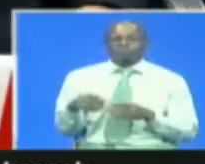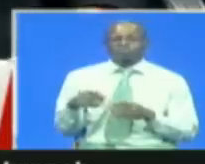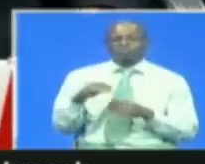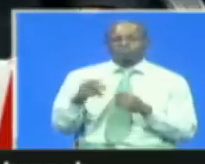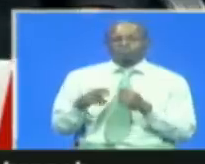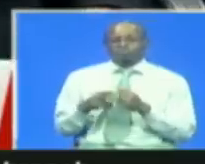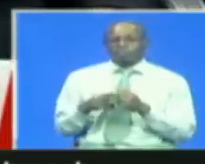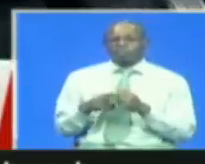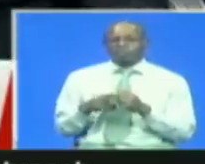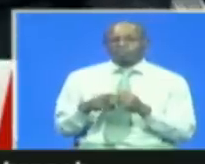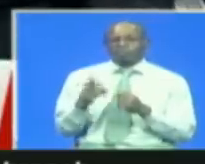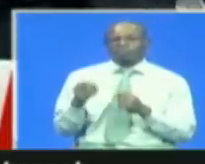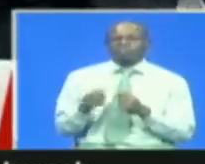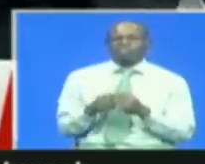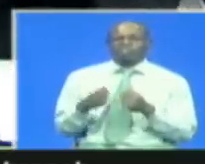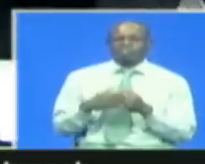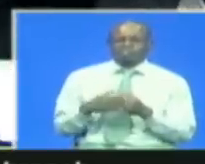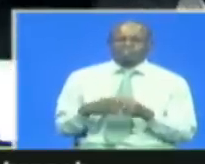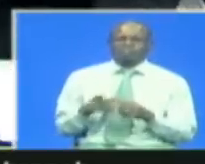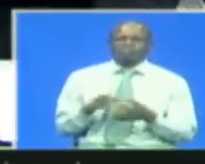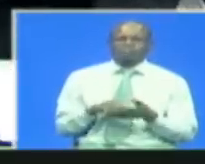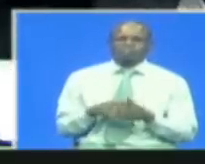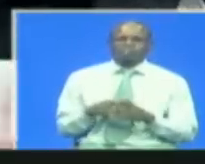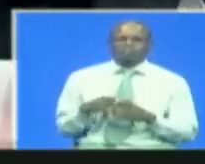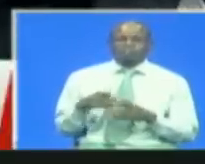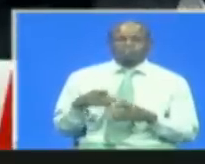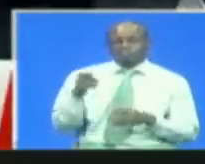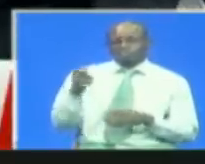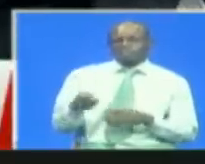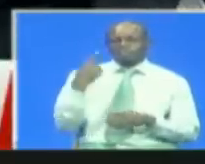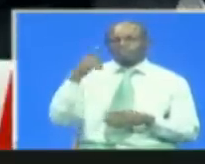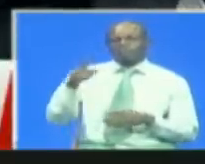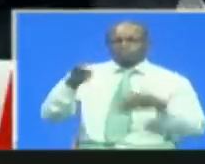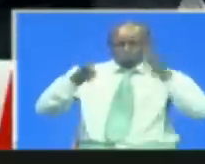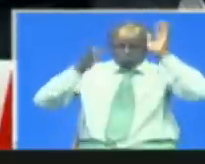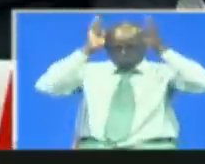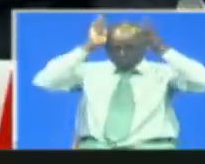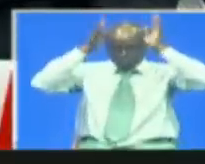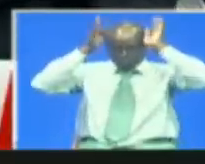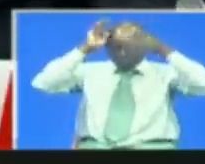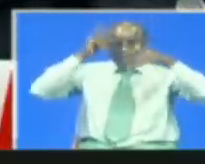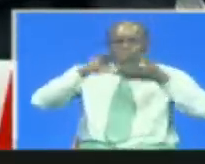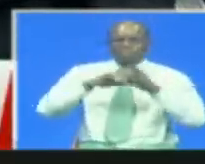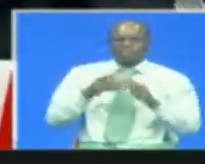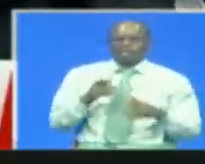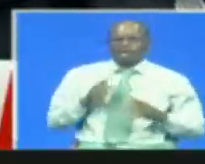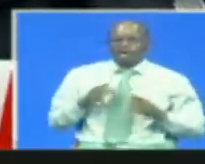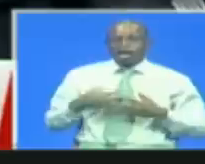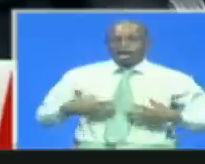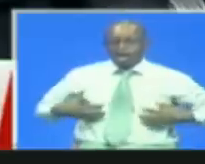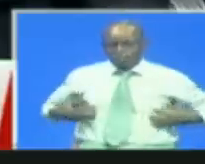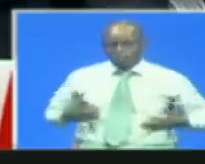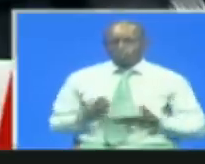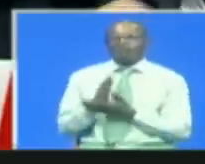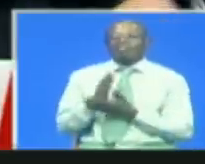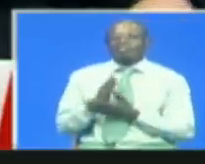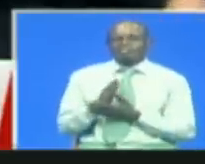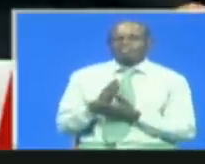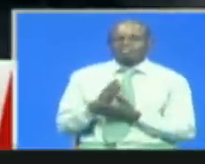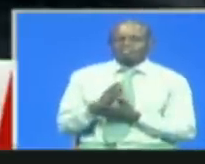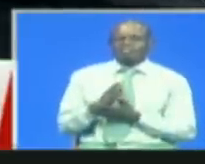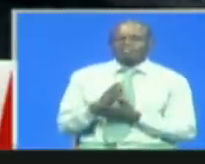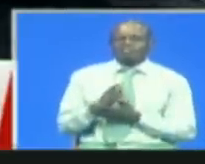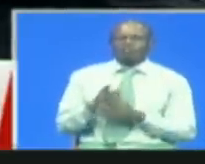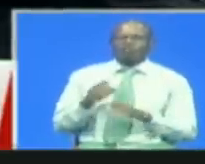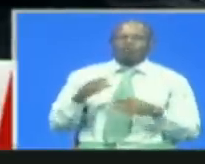8, 2019. And now to justice for donkeys. Animal rights activists, People for Ethical Treatment of Animals, or